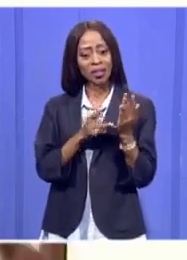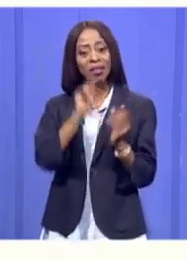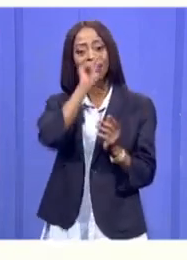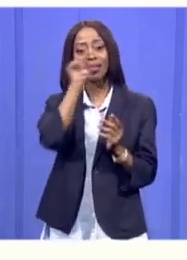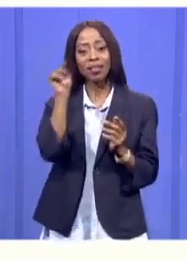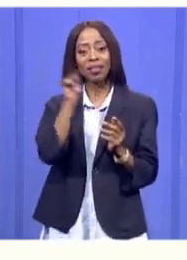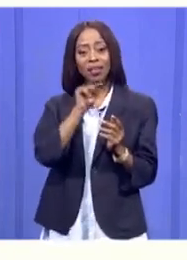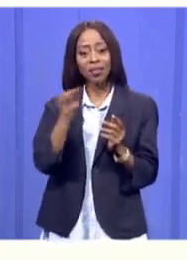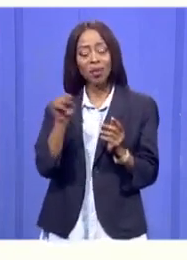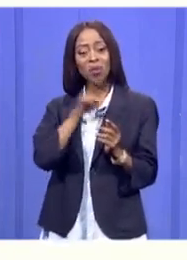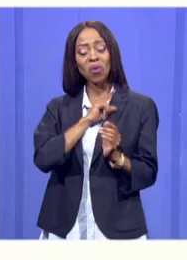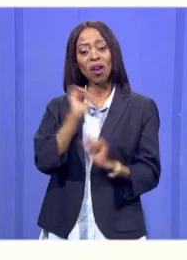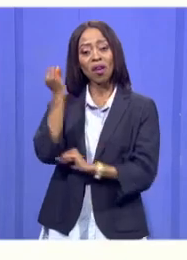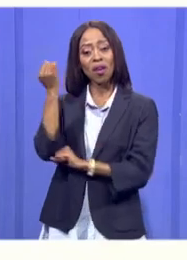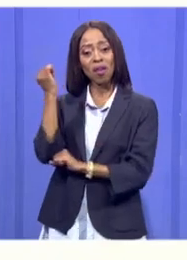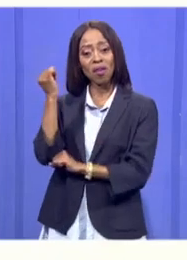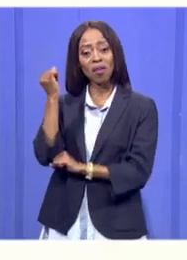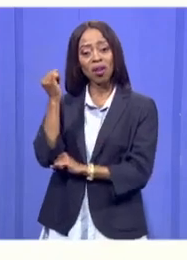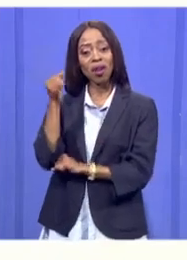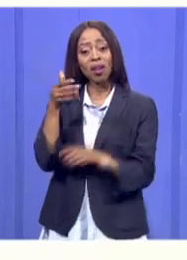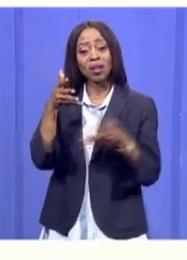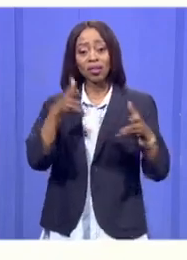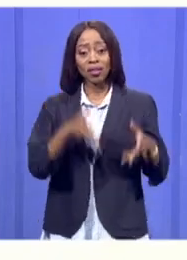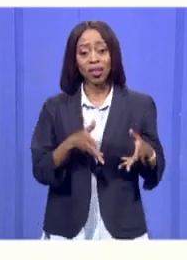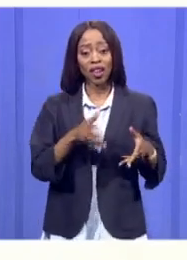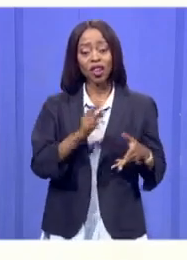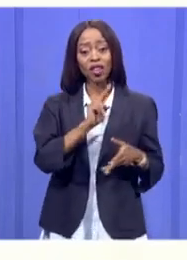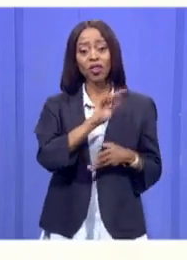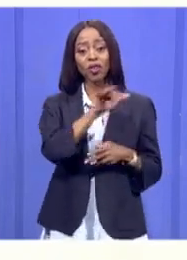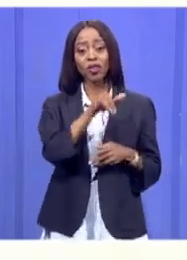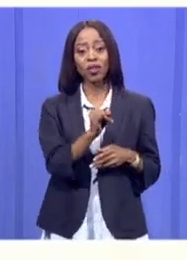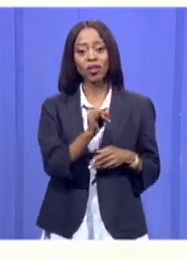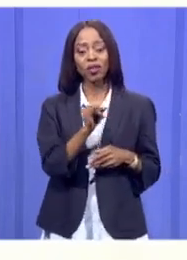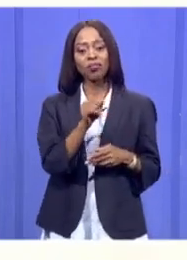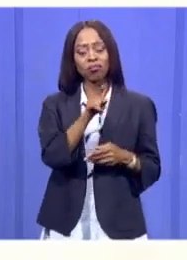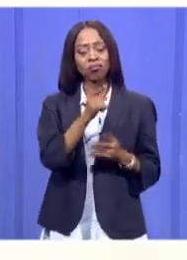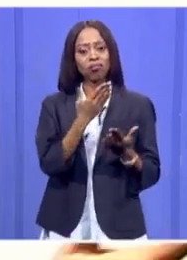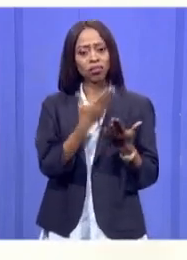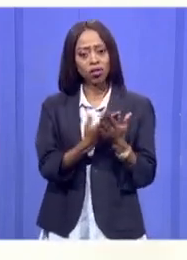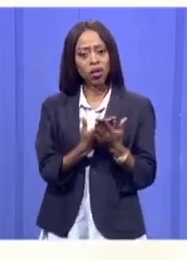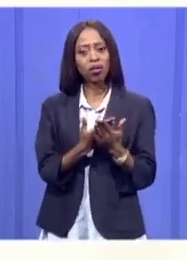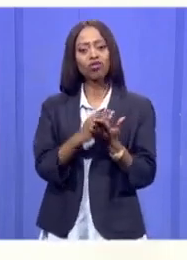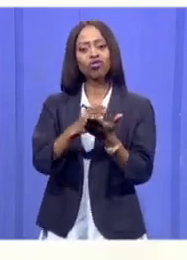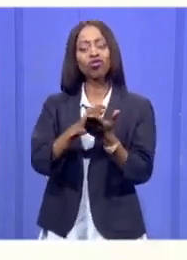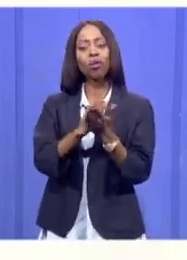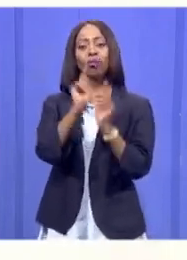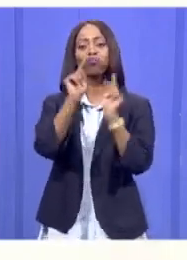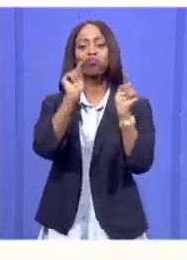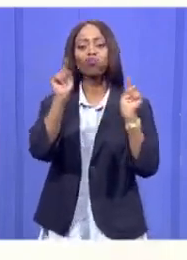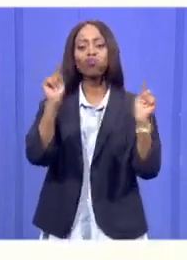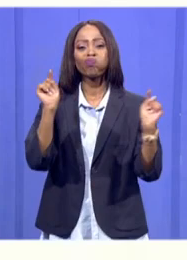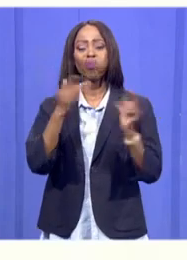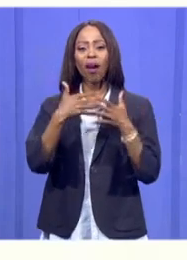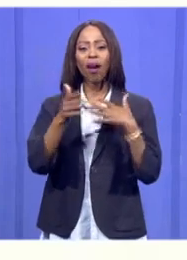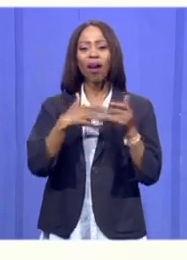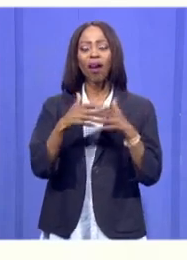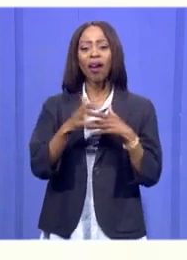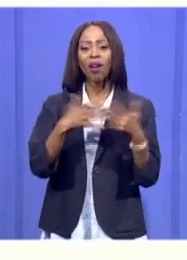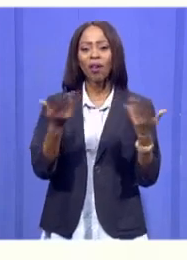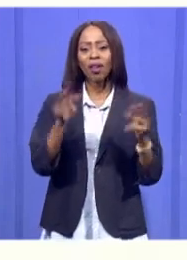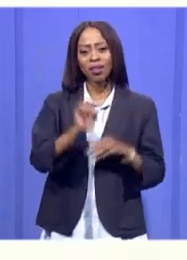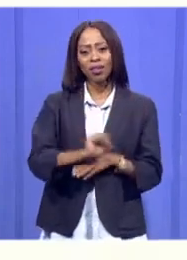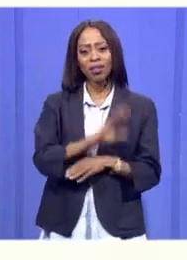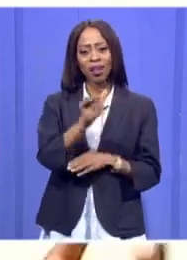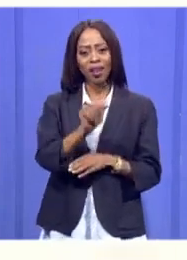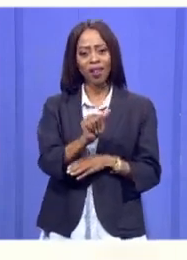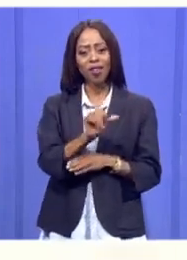an equipment is based at the University of Johannesburg, does not limit its ability to be shared with anyone in any part of South Africa.